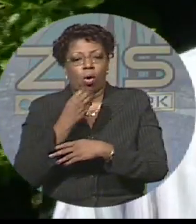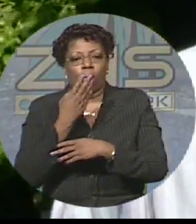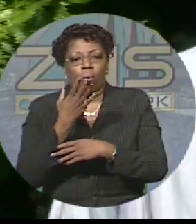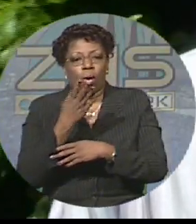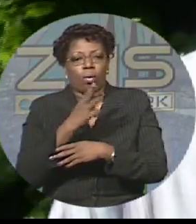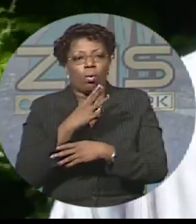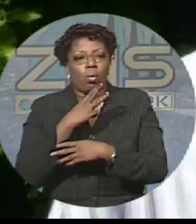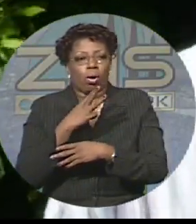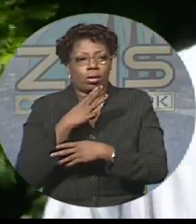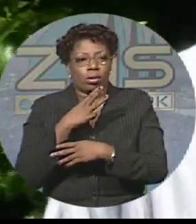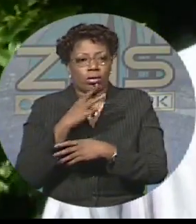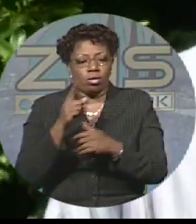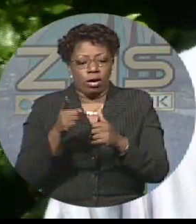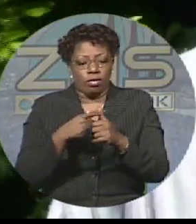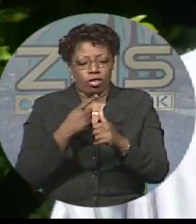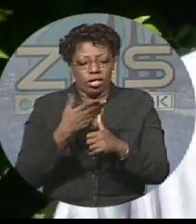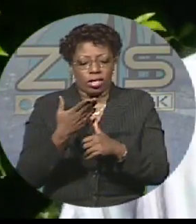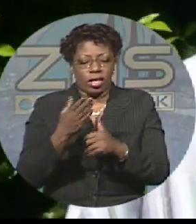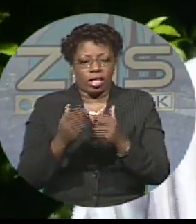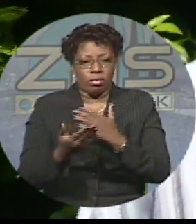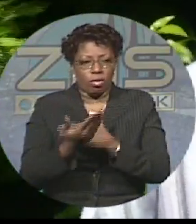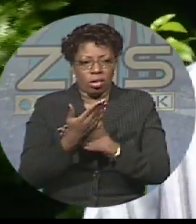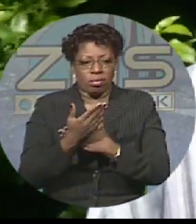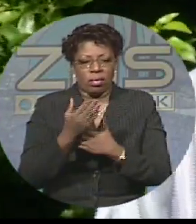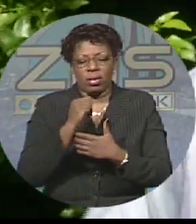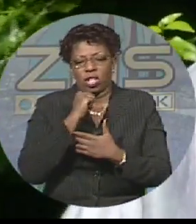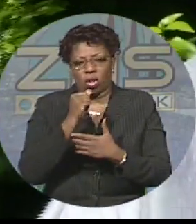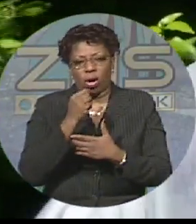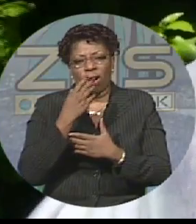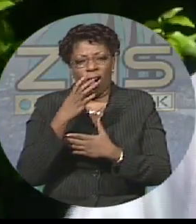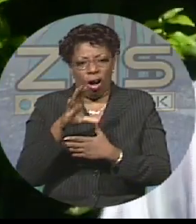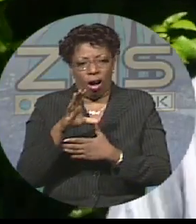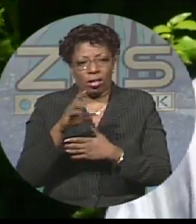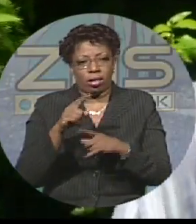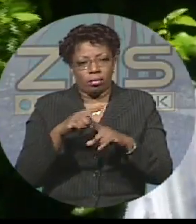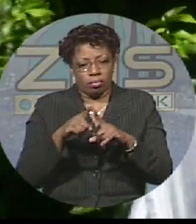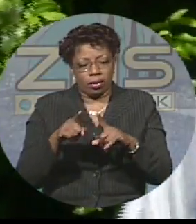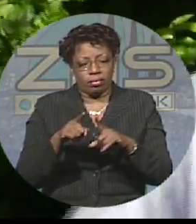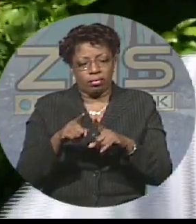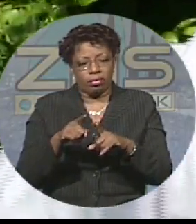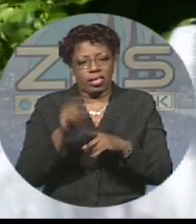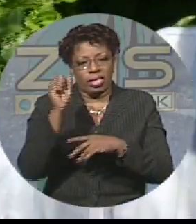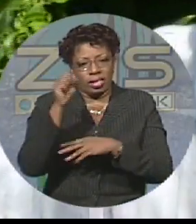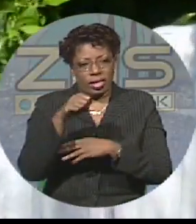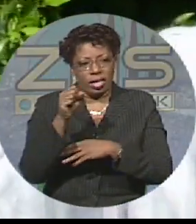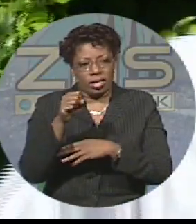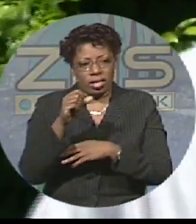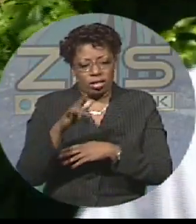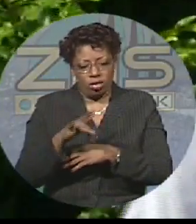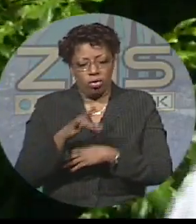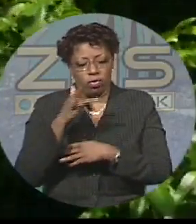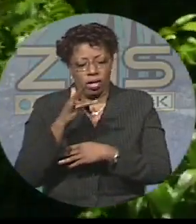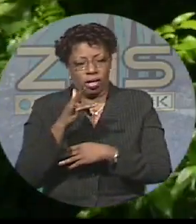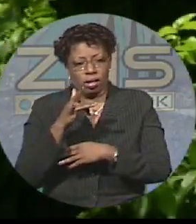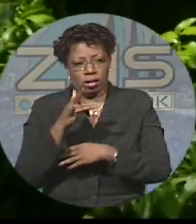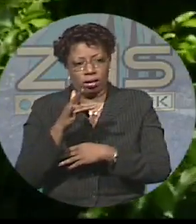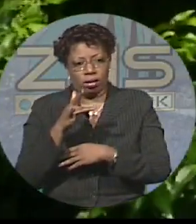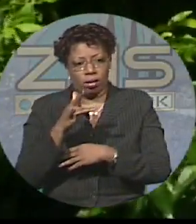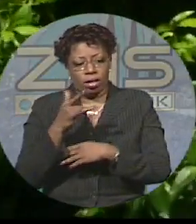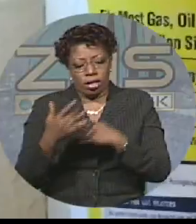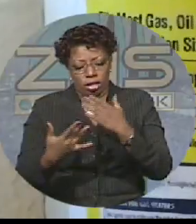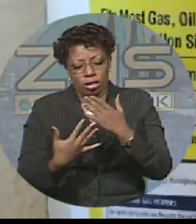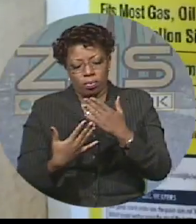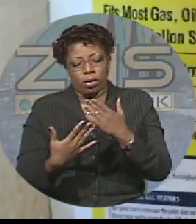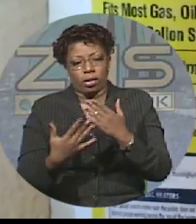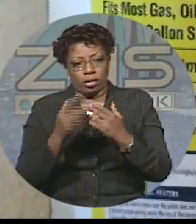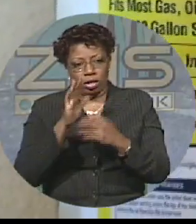morning, it may not be scalding hot, but I can tell you this stuff, as you felt just now, this stuff will burn your